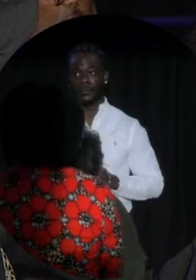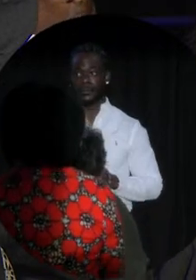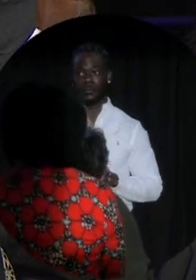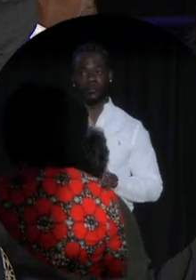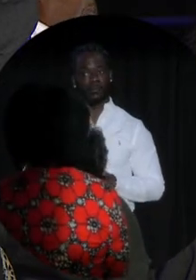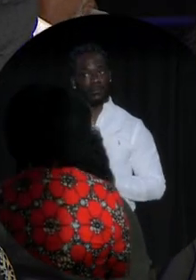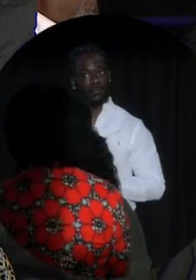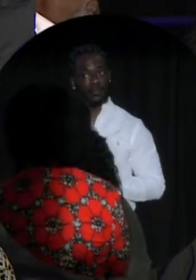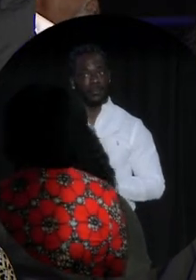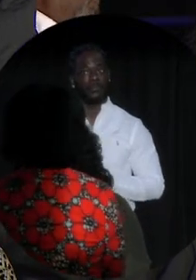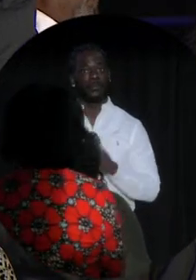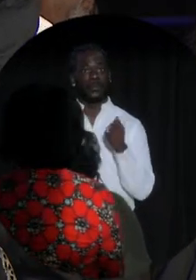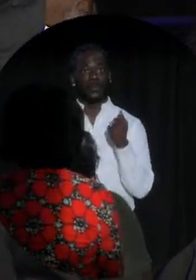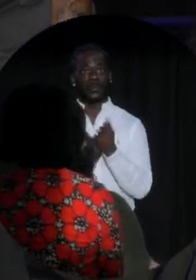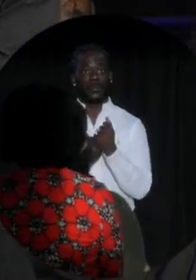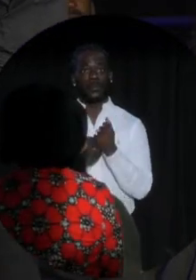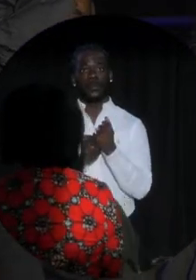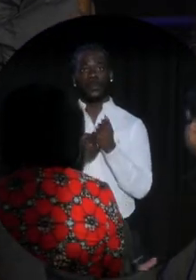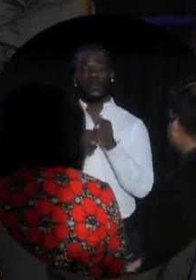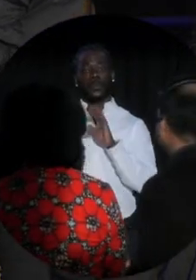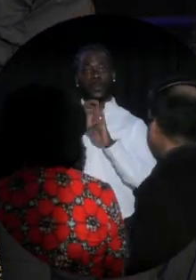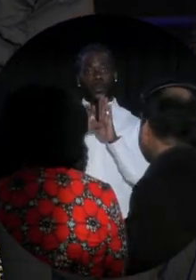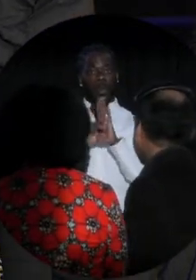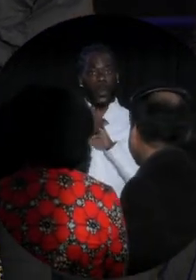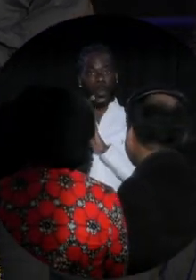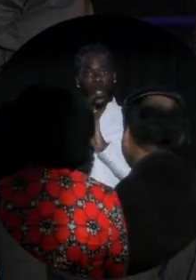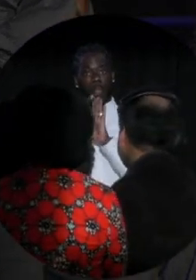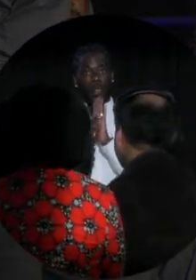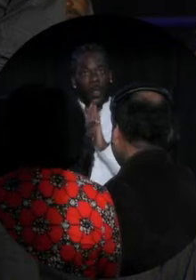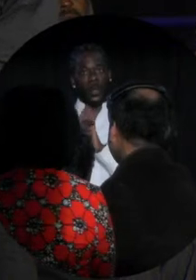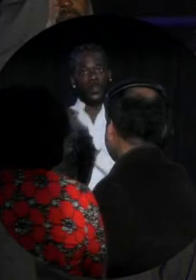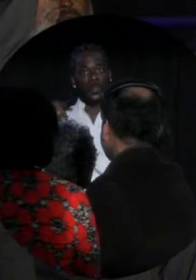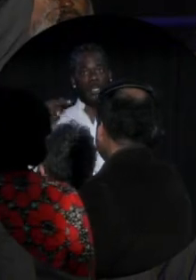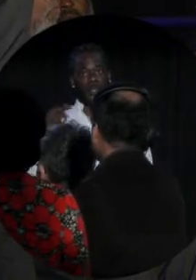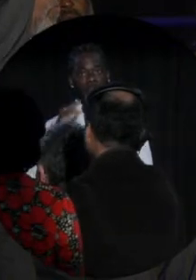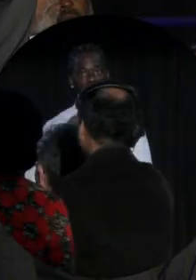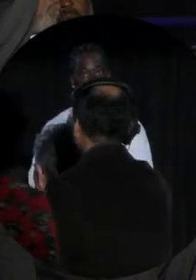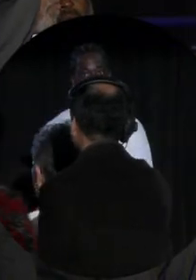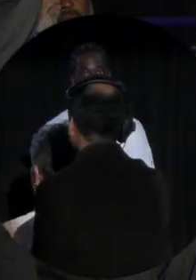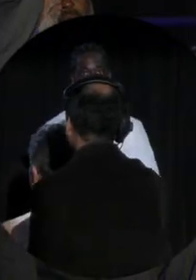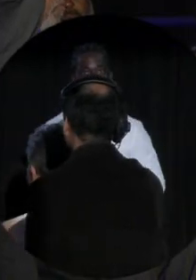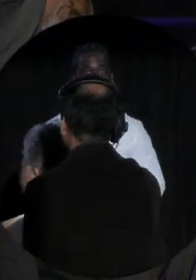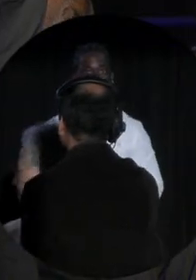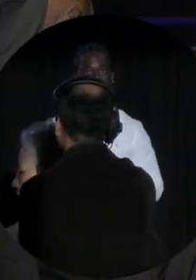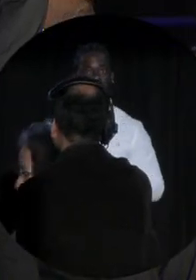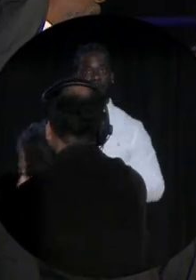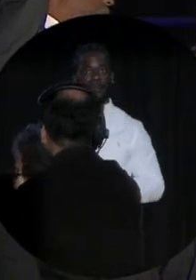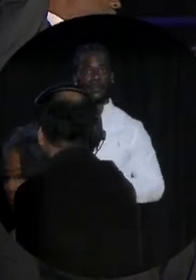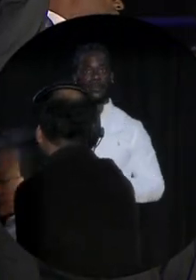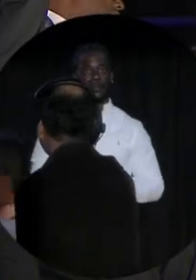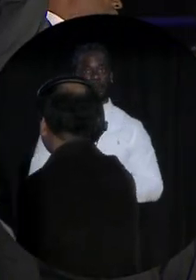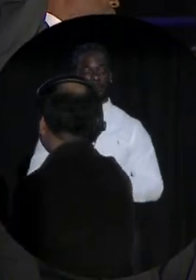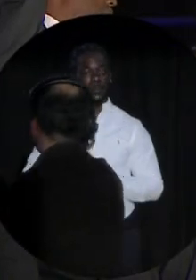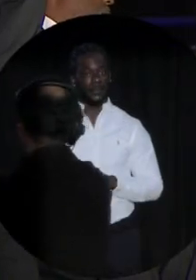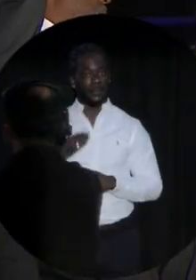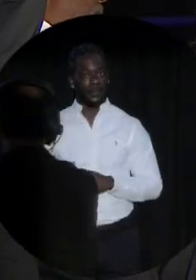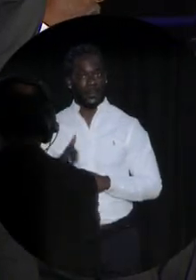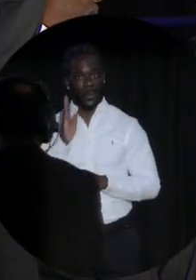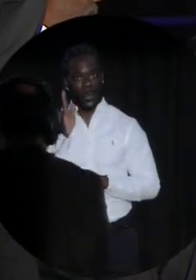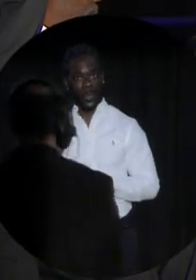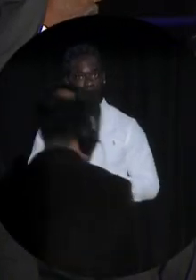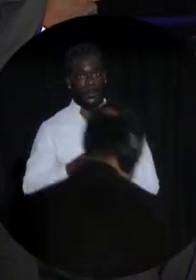will. Support the Charter and laws of Prince George's County. Support the Charter and laws of Prince George's County. And that I will. And that I